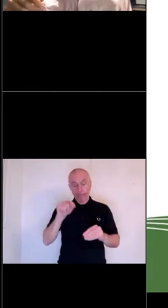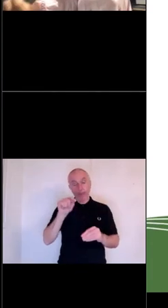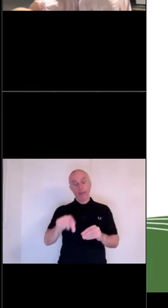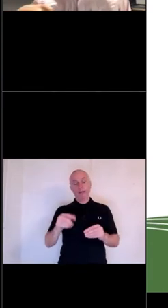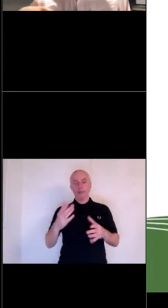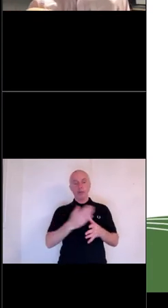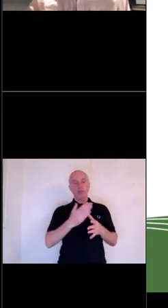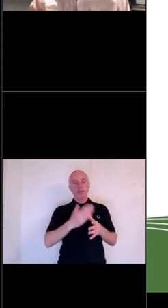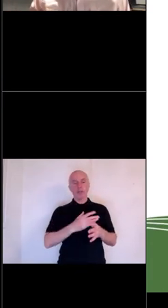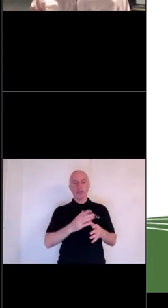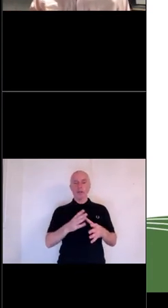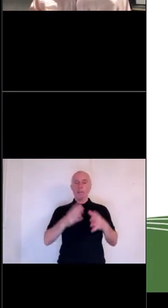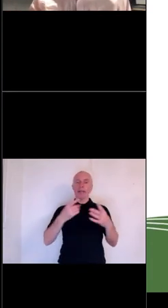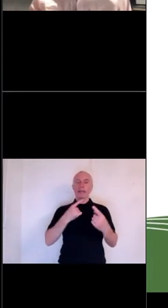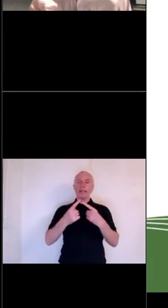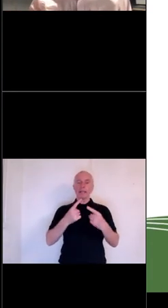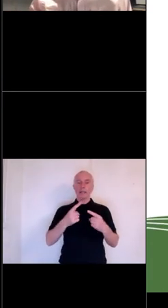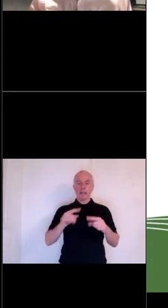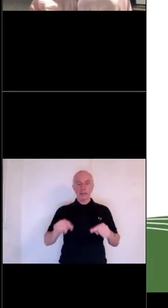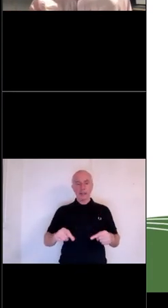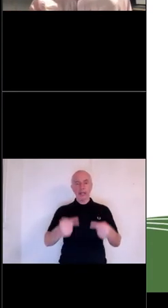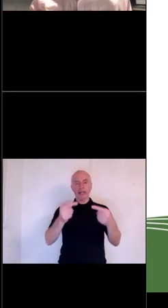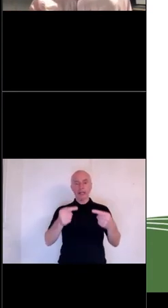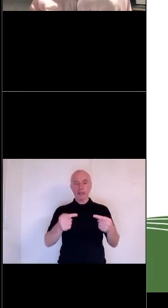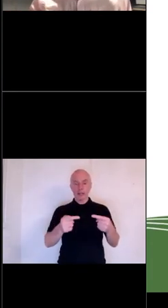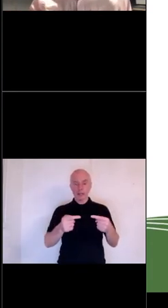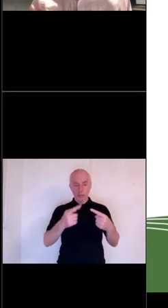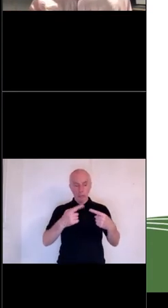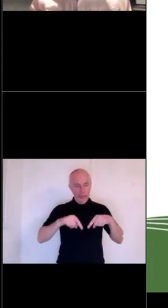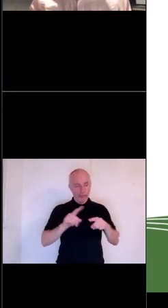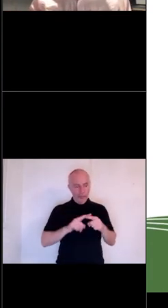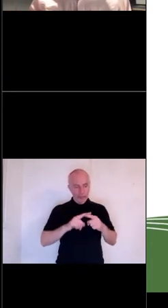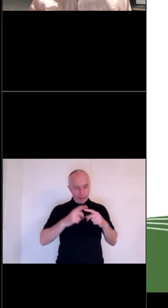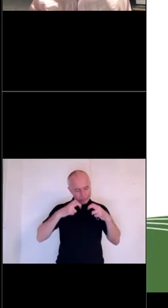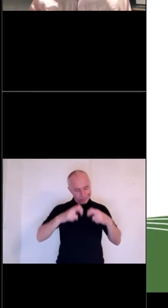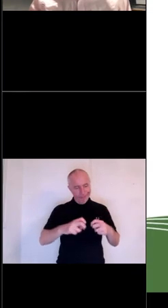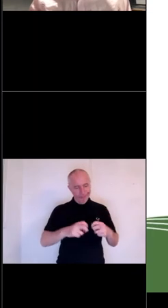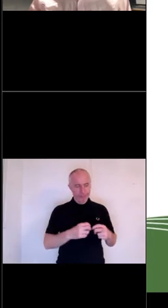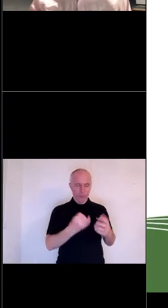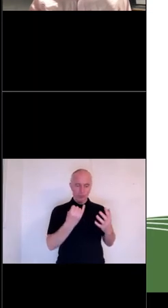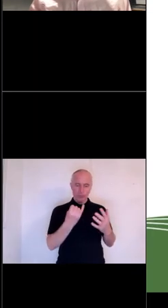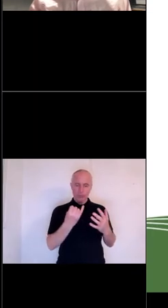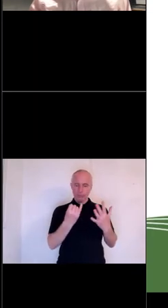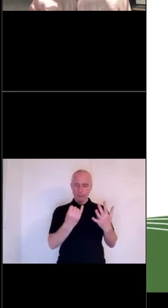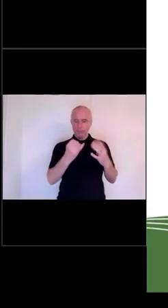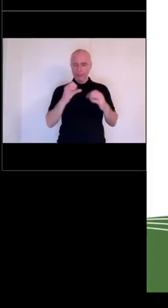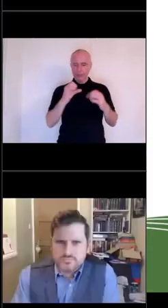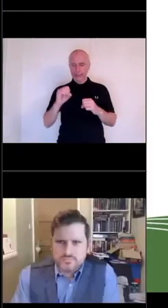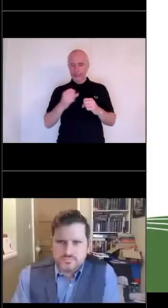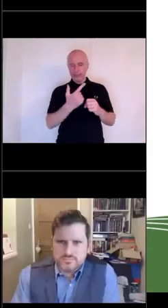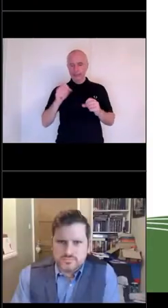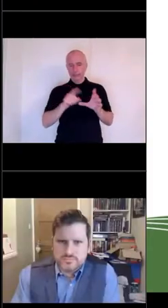that we've been working on for the 60 or 70 years. And with that, I'll hand back over to Scott.